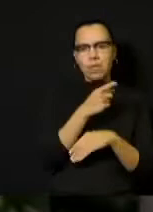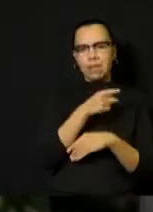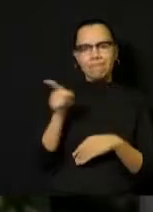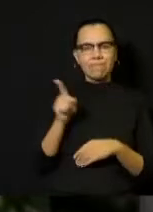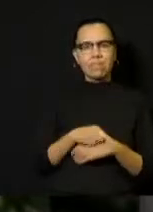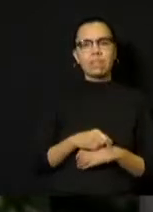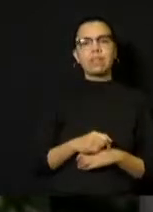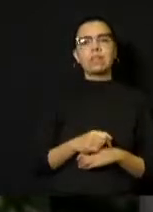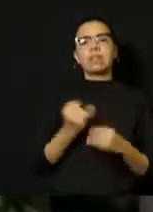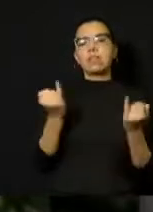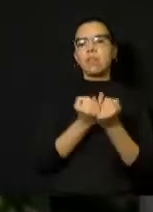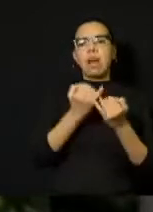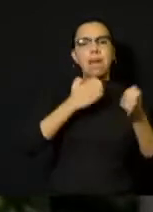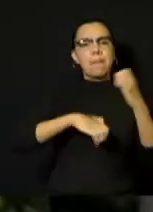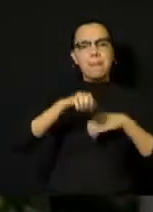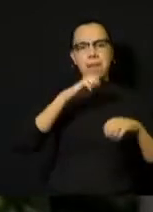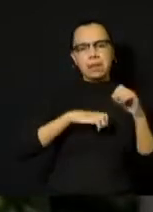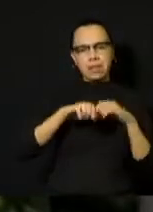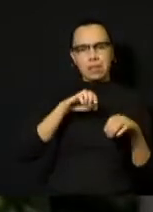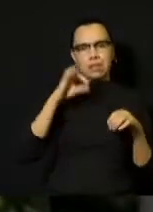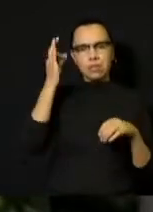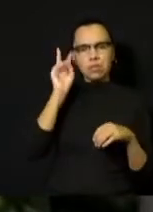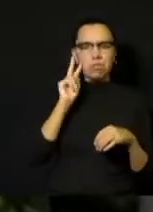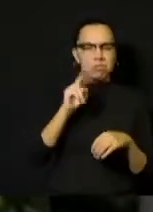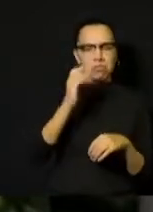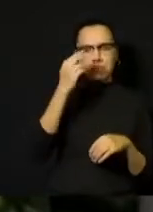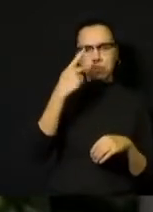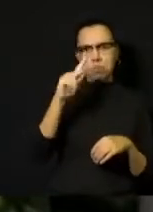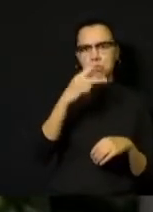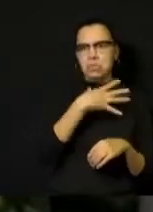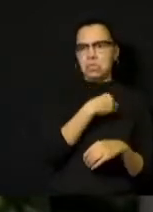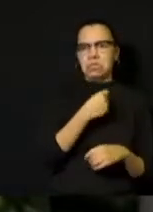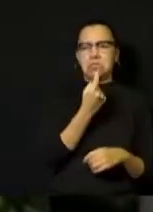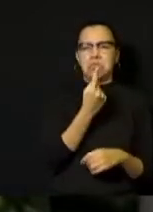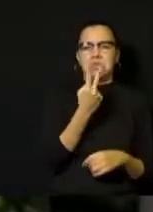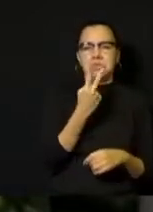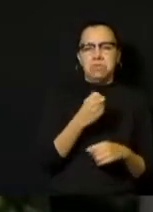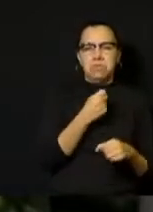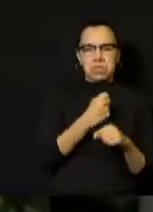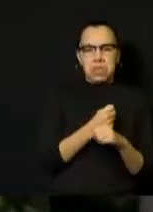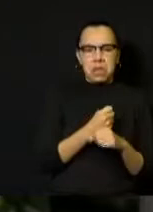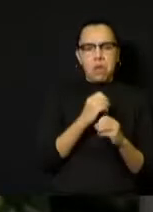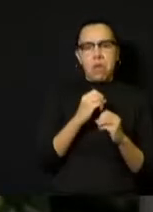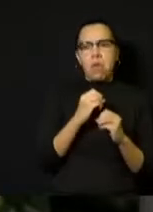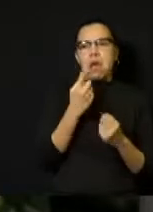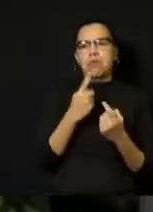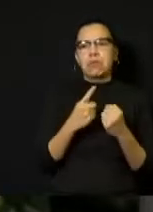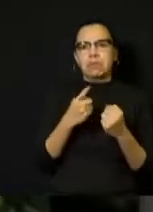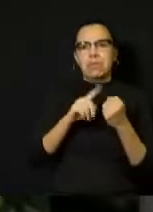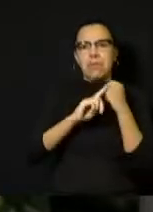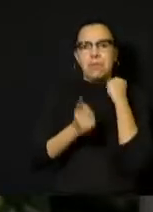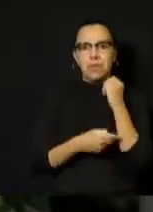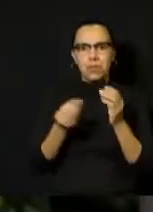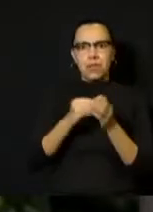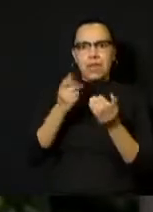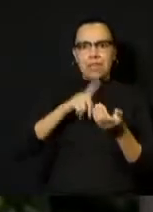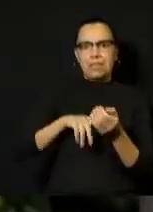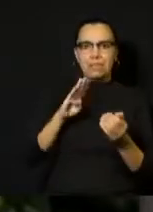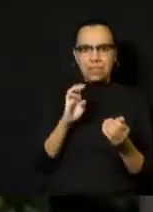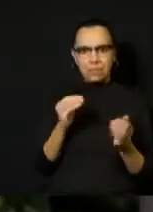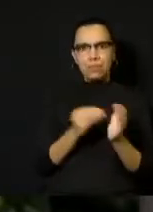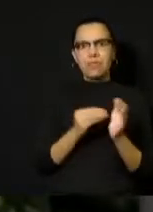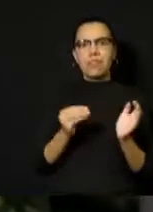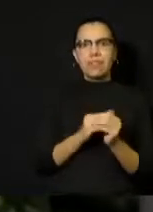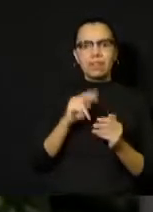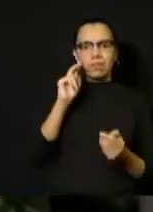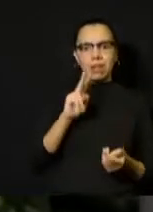I recall many things from then, and with many of their distributors with their children 1, 2 years old, and